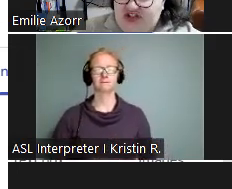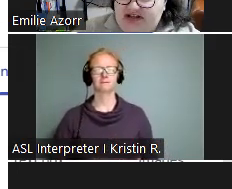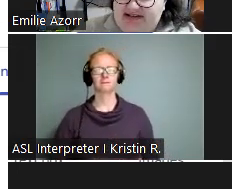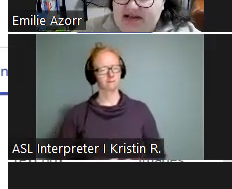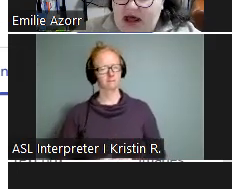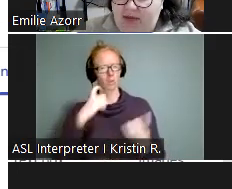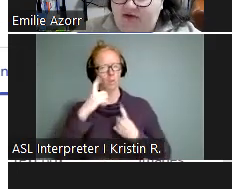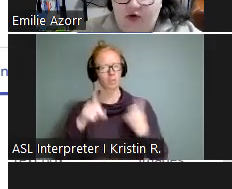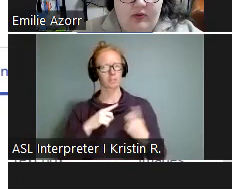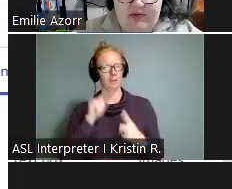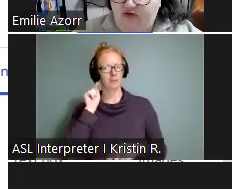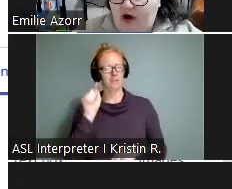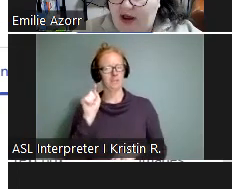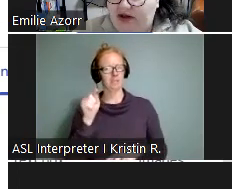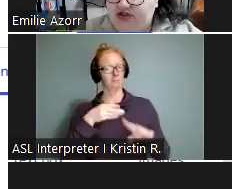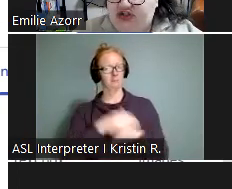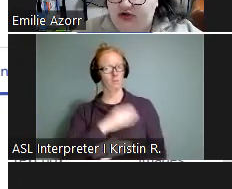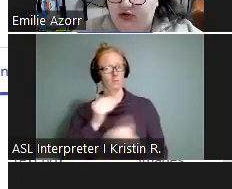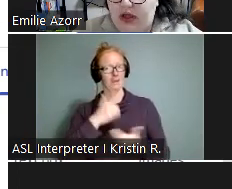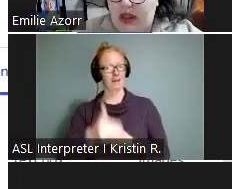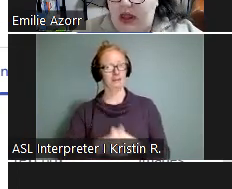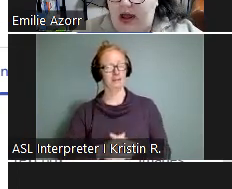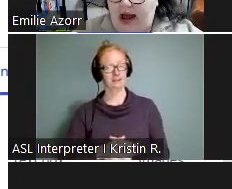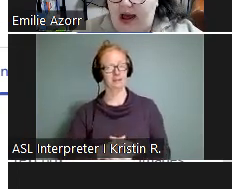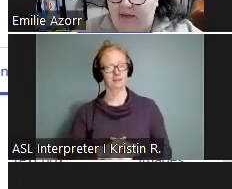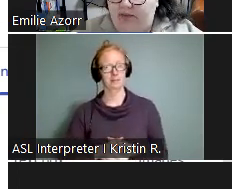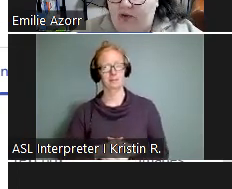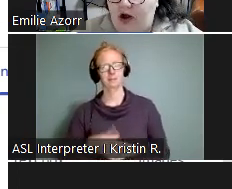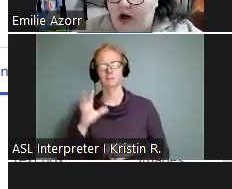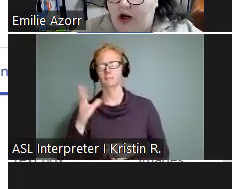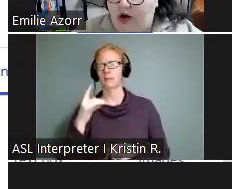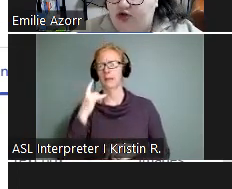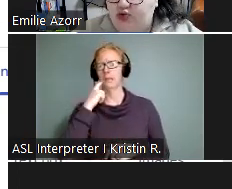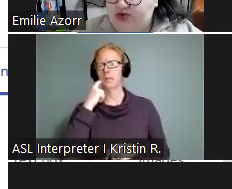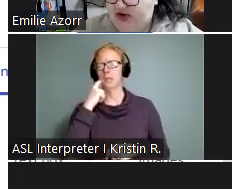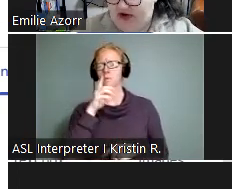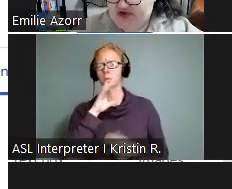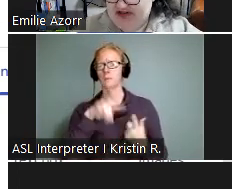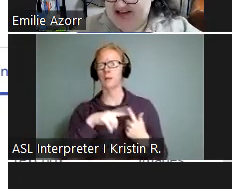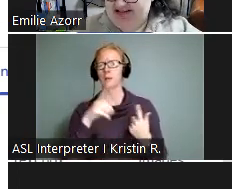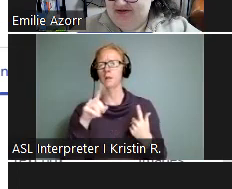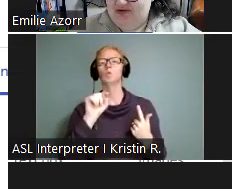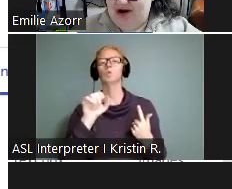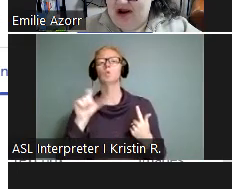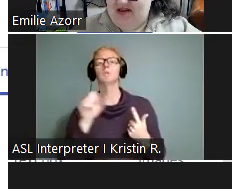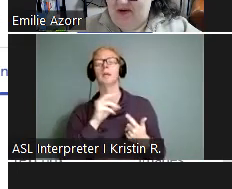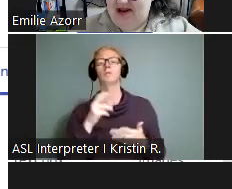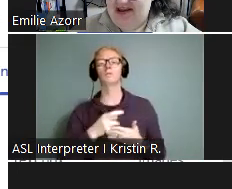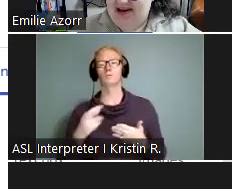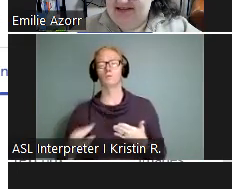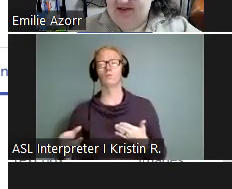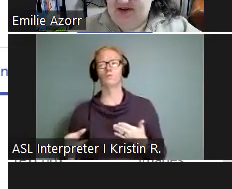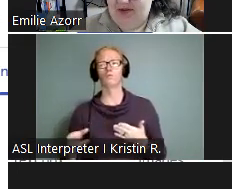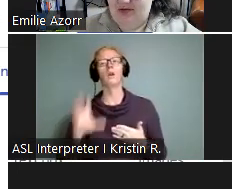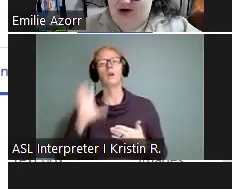Any questions before we move on to our tools and resources, where I think we're